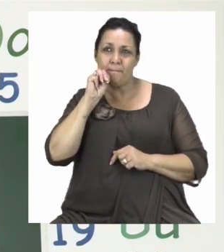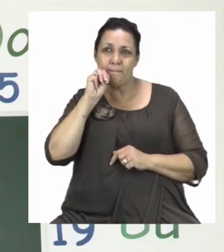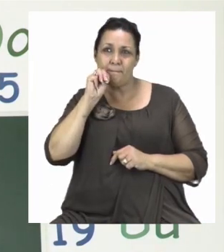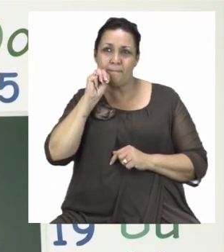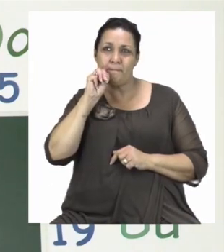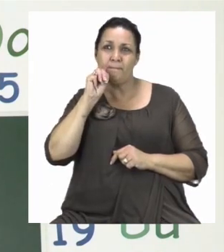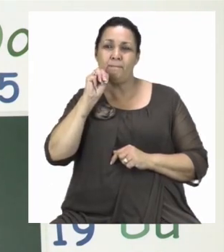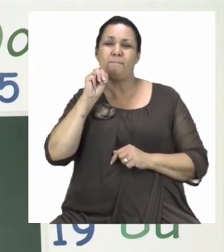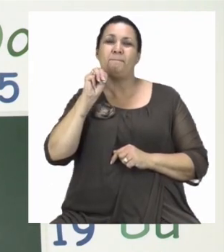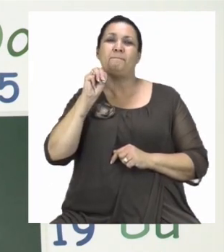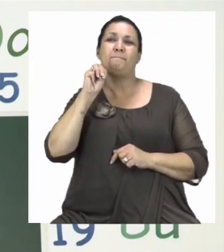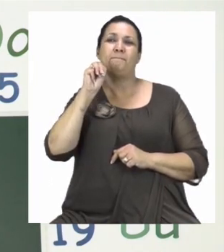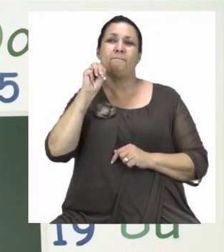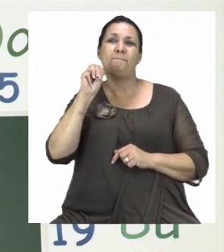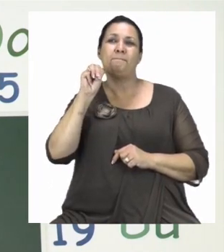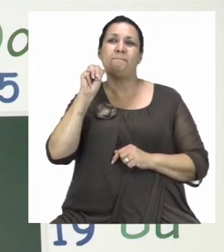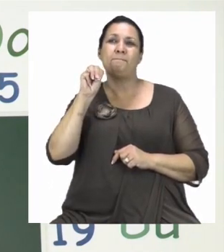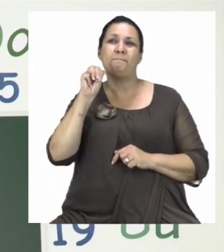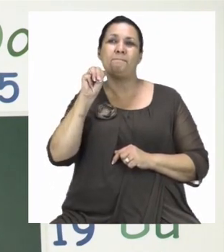my, M,